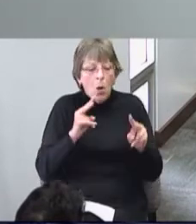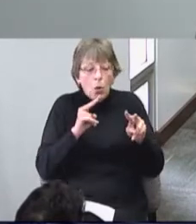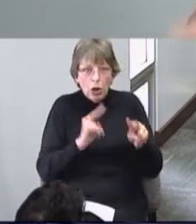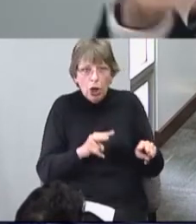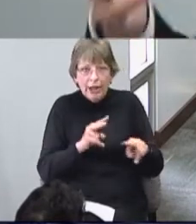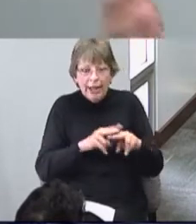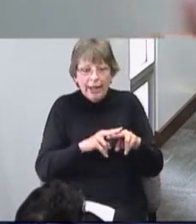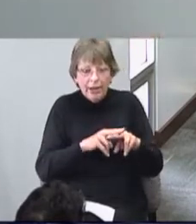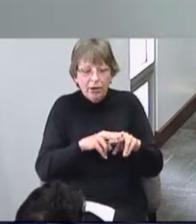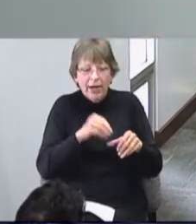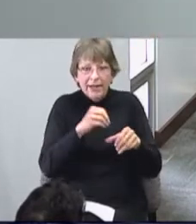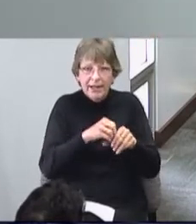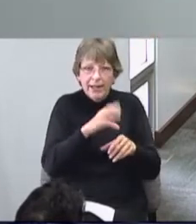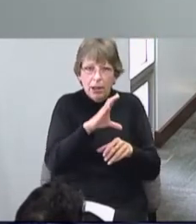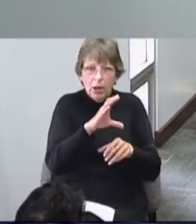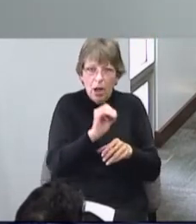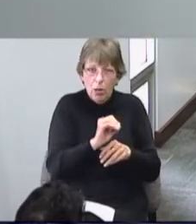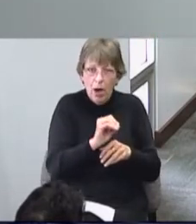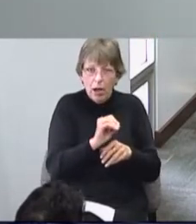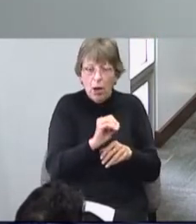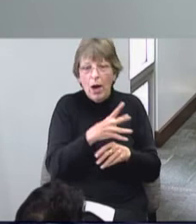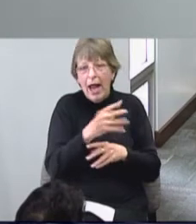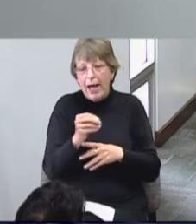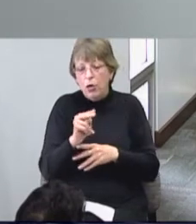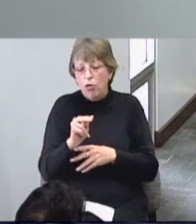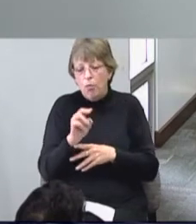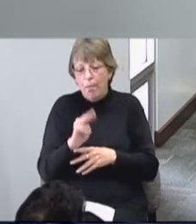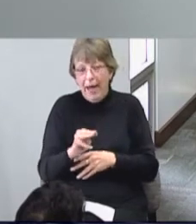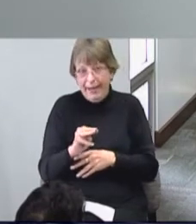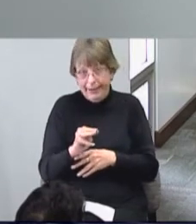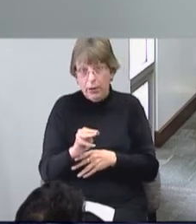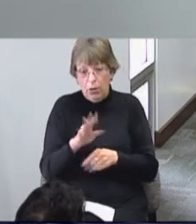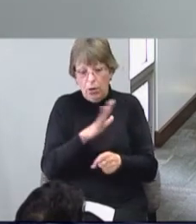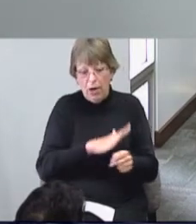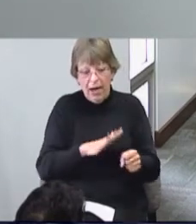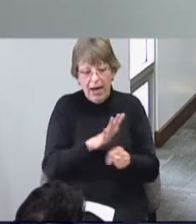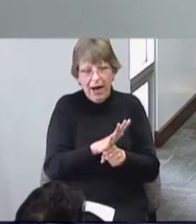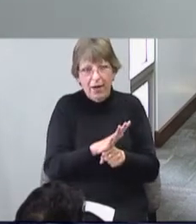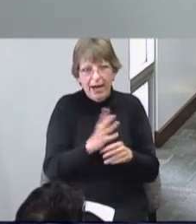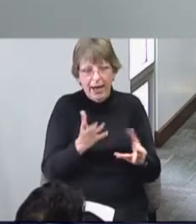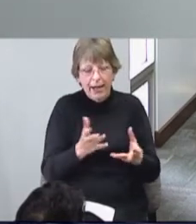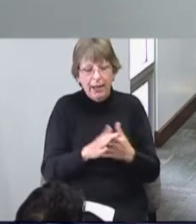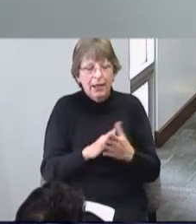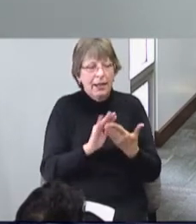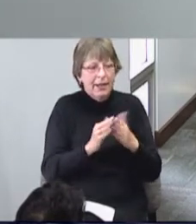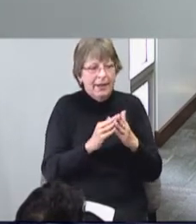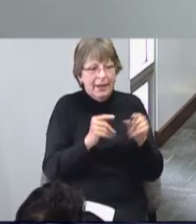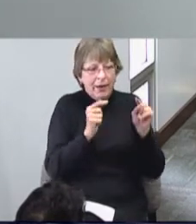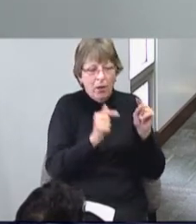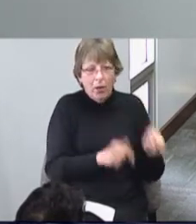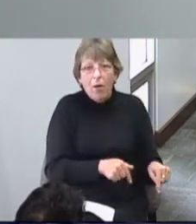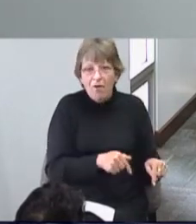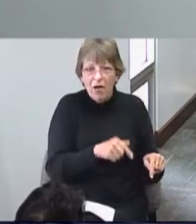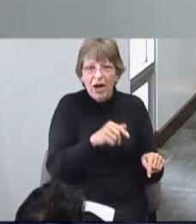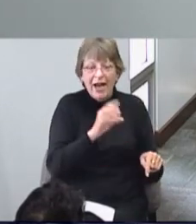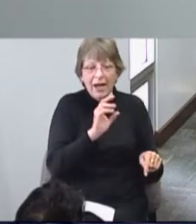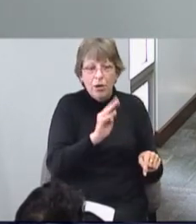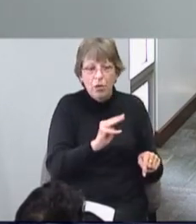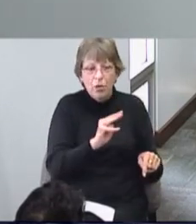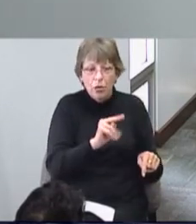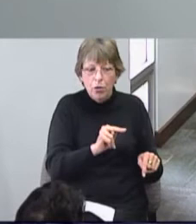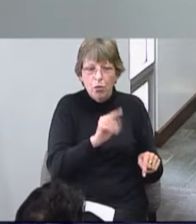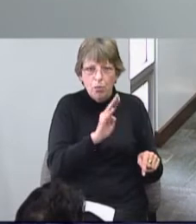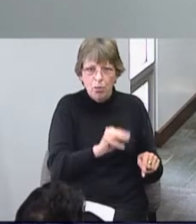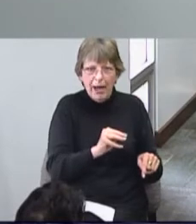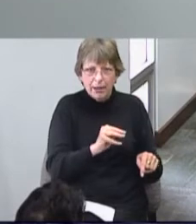conditions in the Colorado, New Mexico area. The city of La Junta, Colorado is the sponsoring the grant and